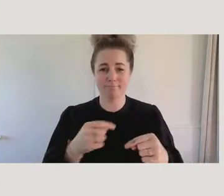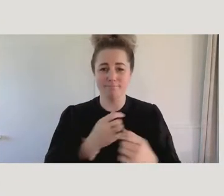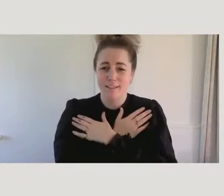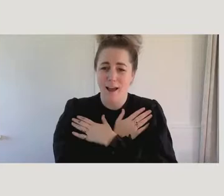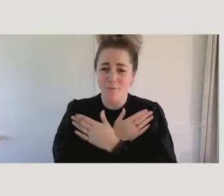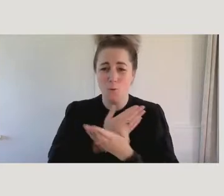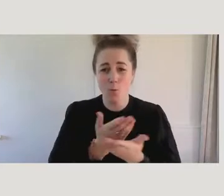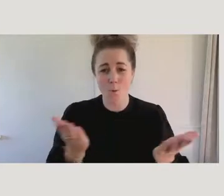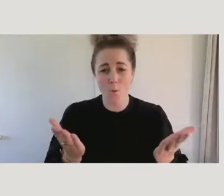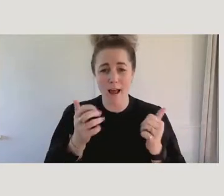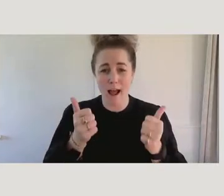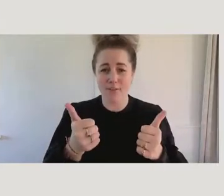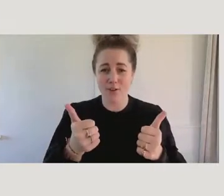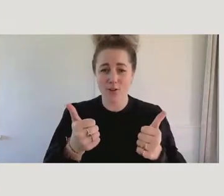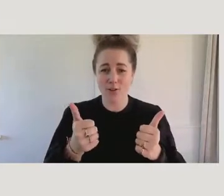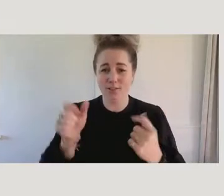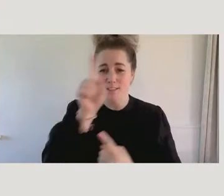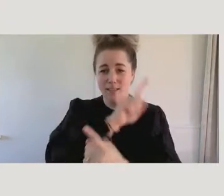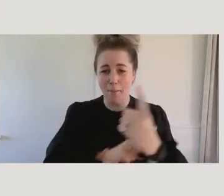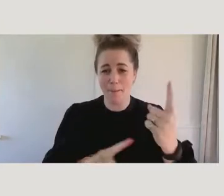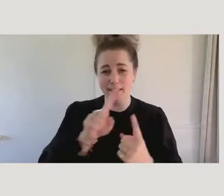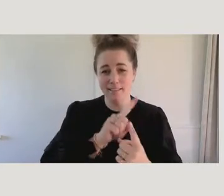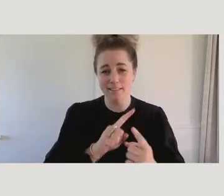have a good Summit